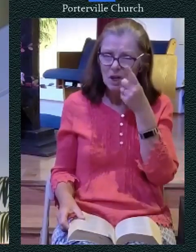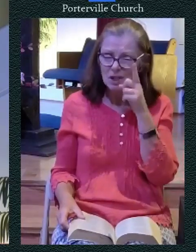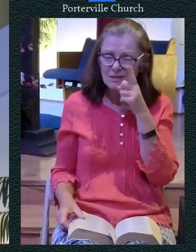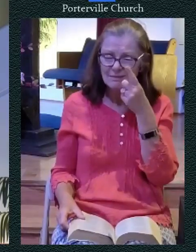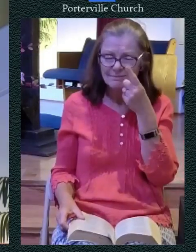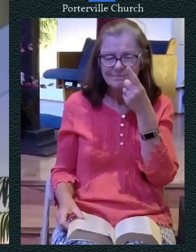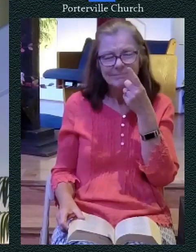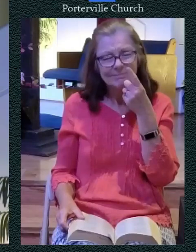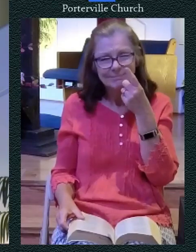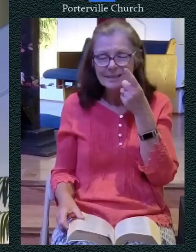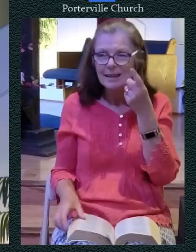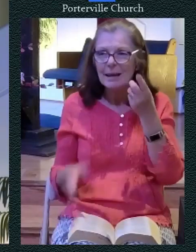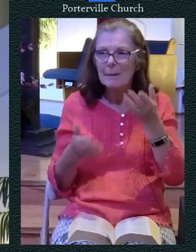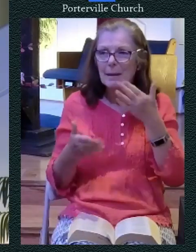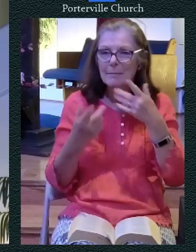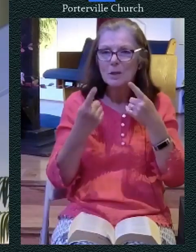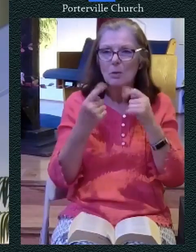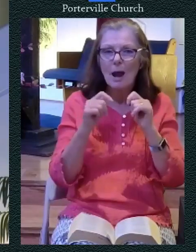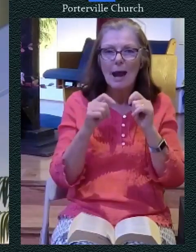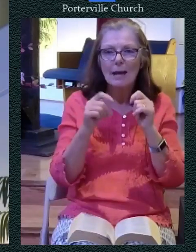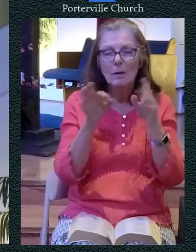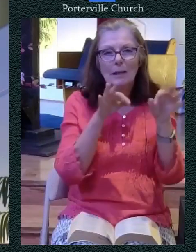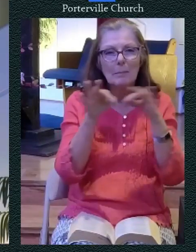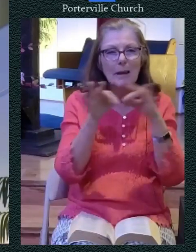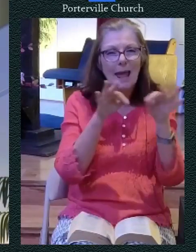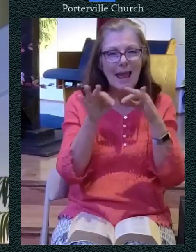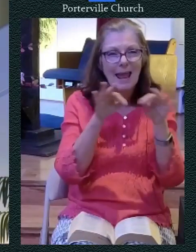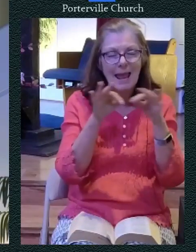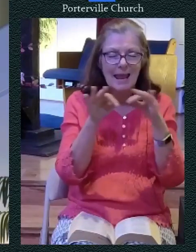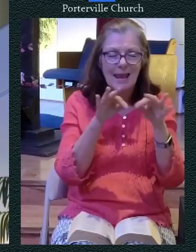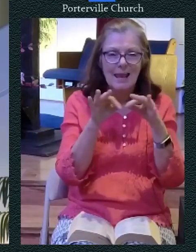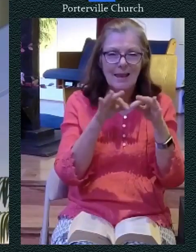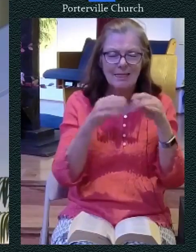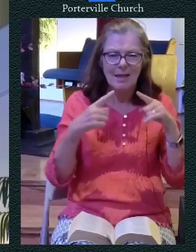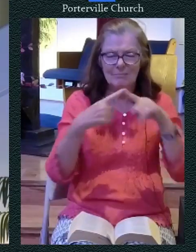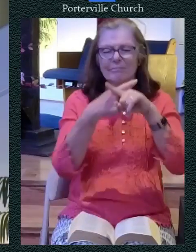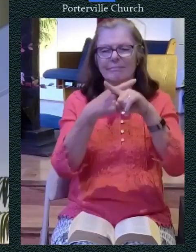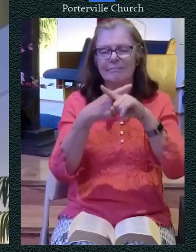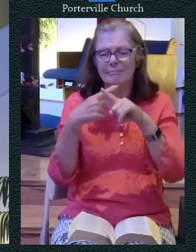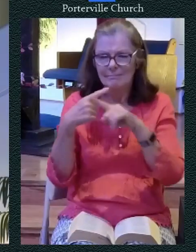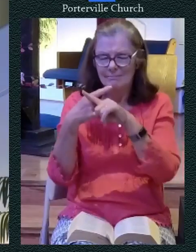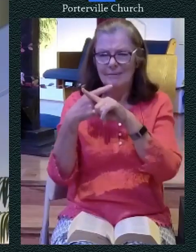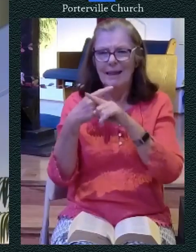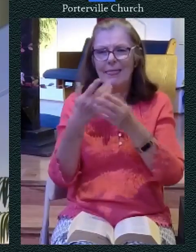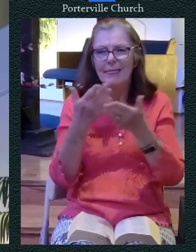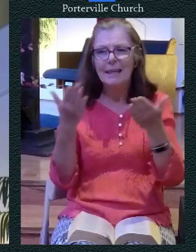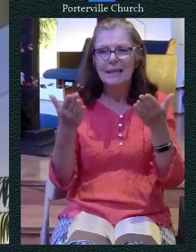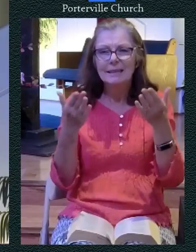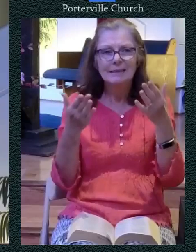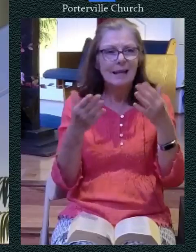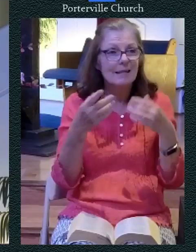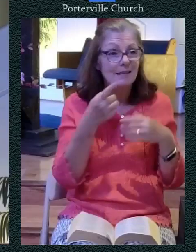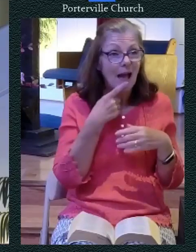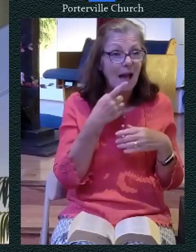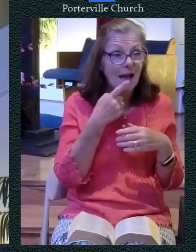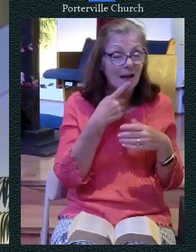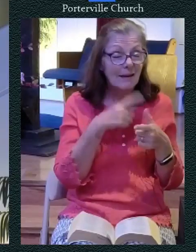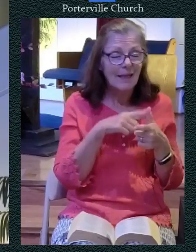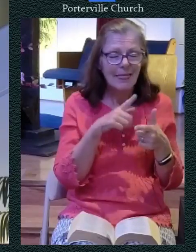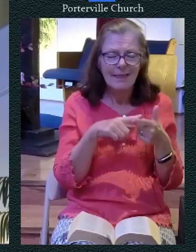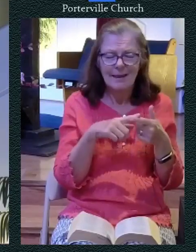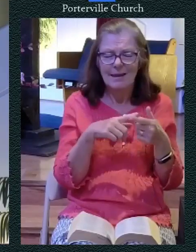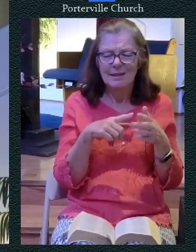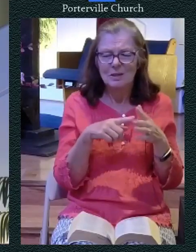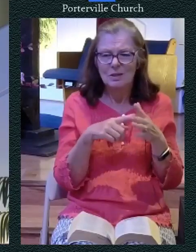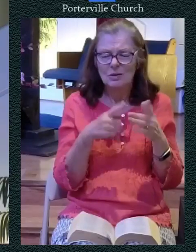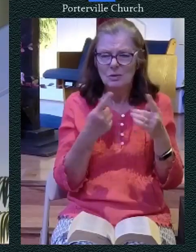help us to not be overwhelmed by the complexity of the things said, and we can begin to get a hold of, well,